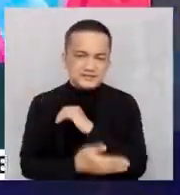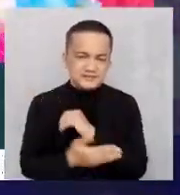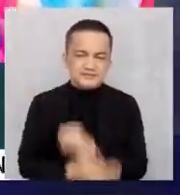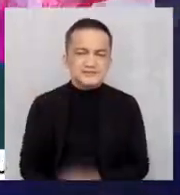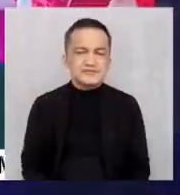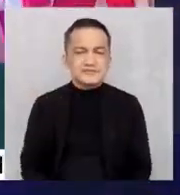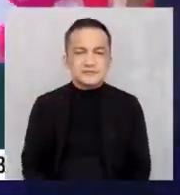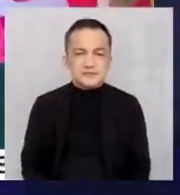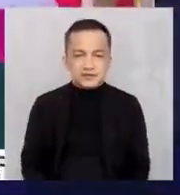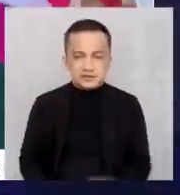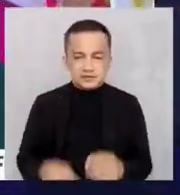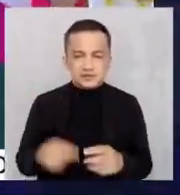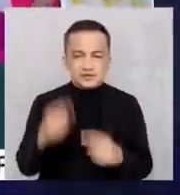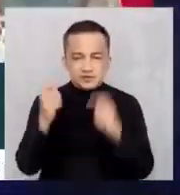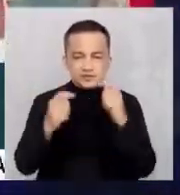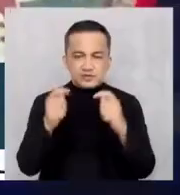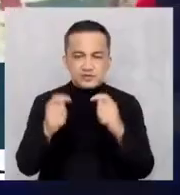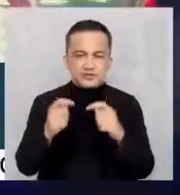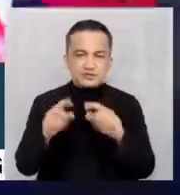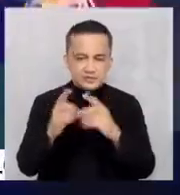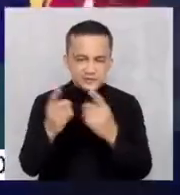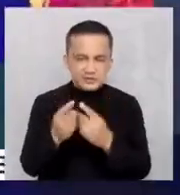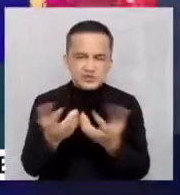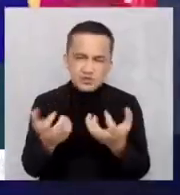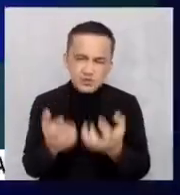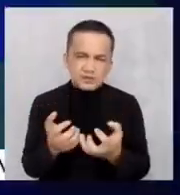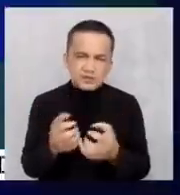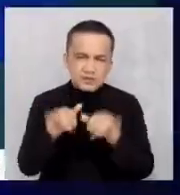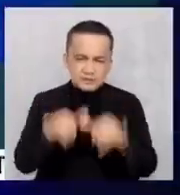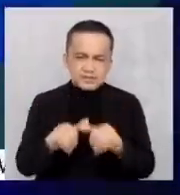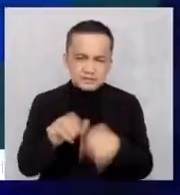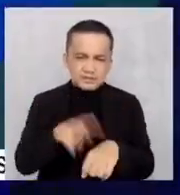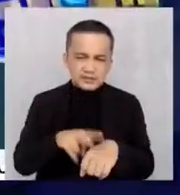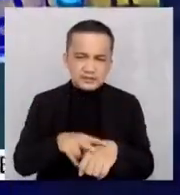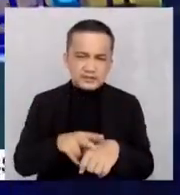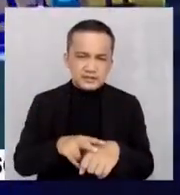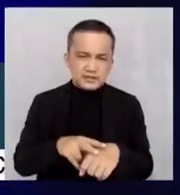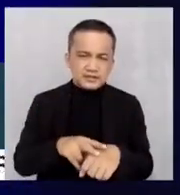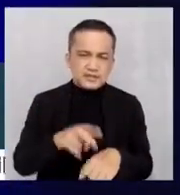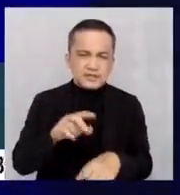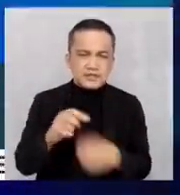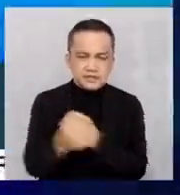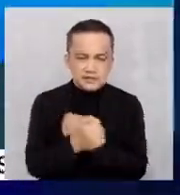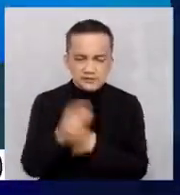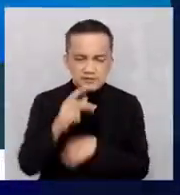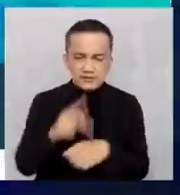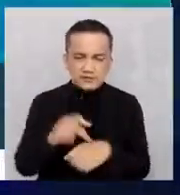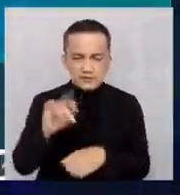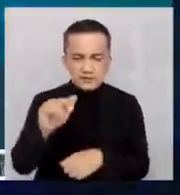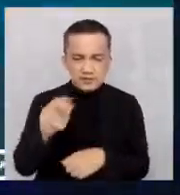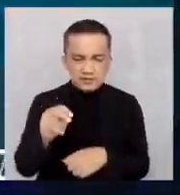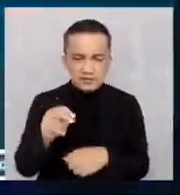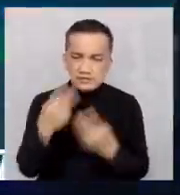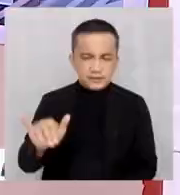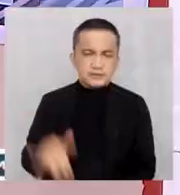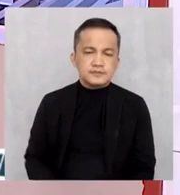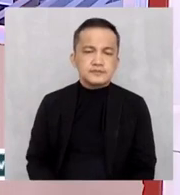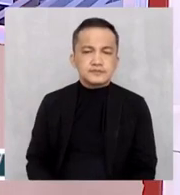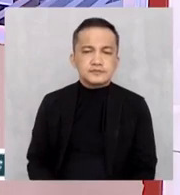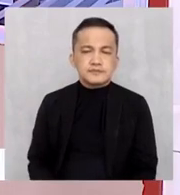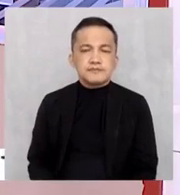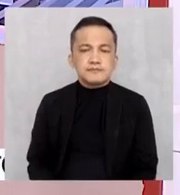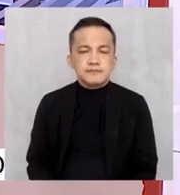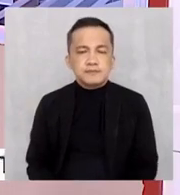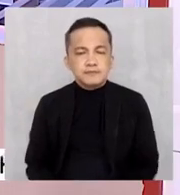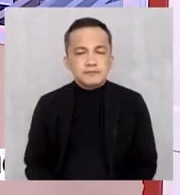department, however, seems bent on keeping the Love the Philippines slogan, which was seen in recent DOT events. The